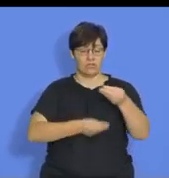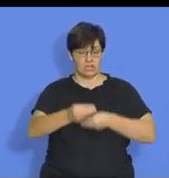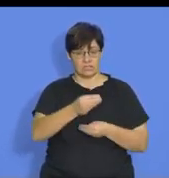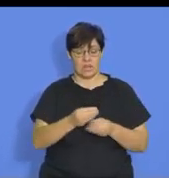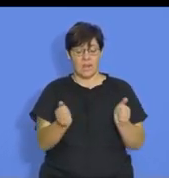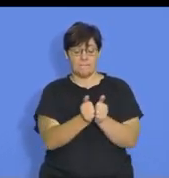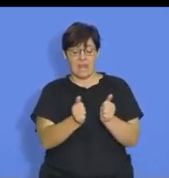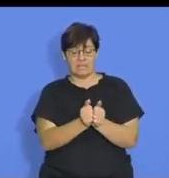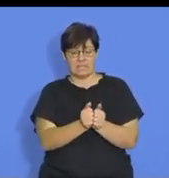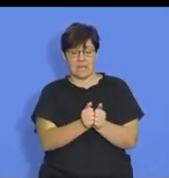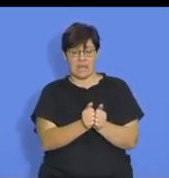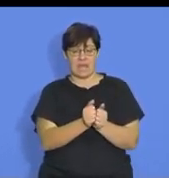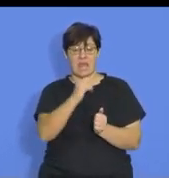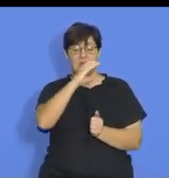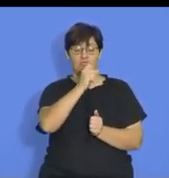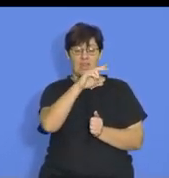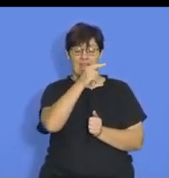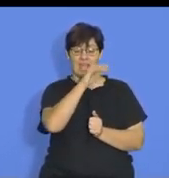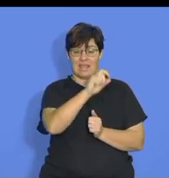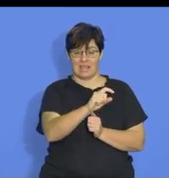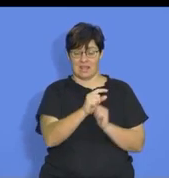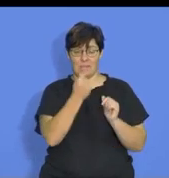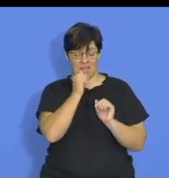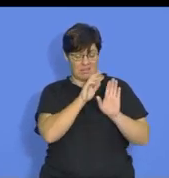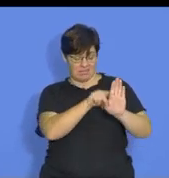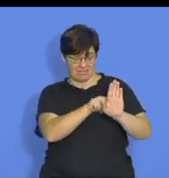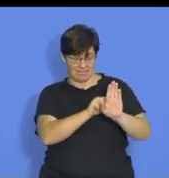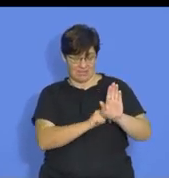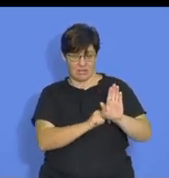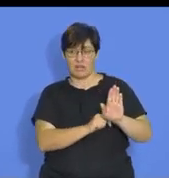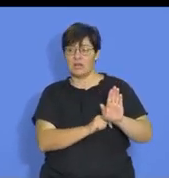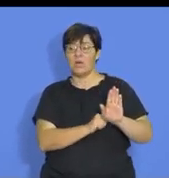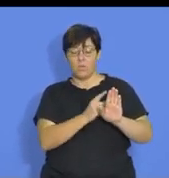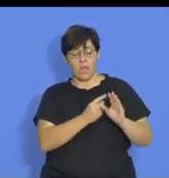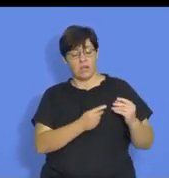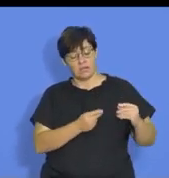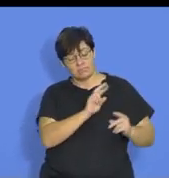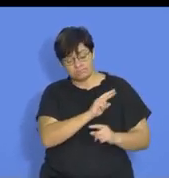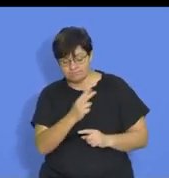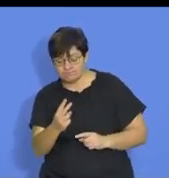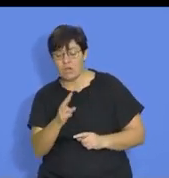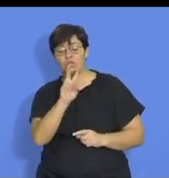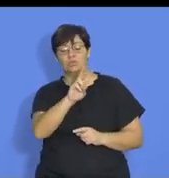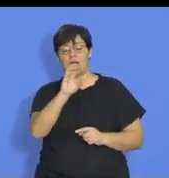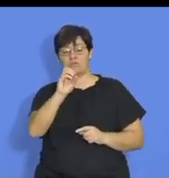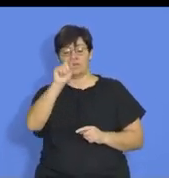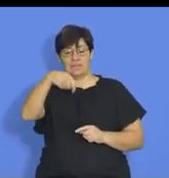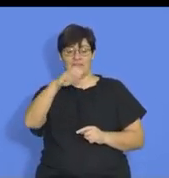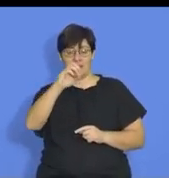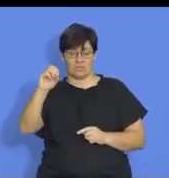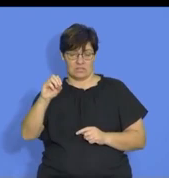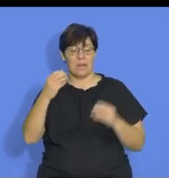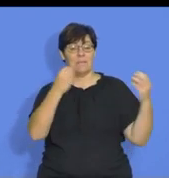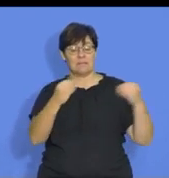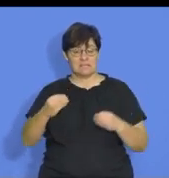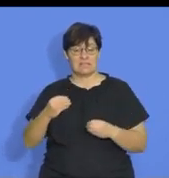partner Craig transferred an additional 200,000 Rand into the business's current